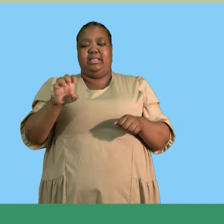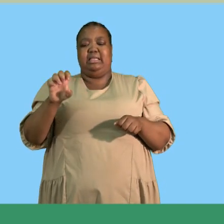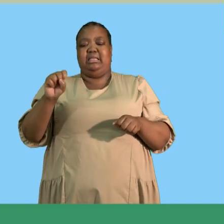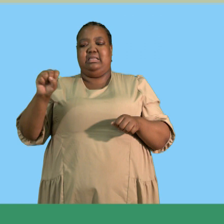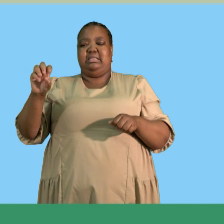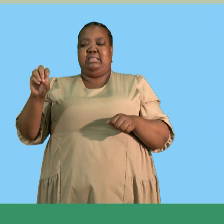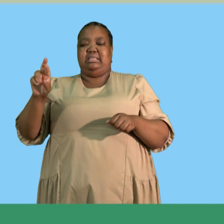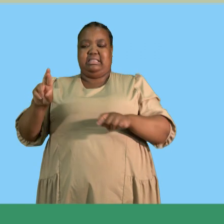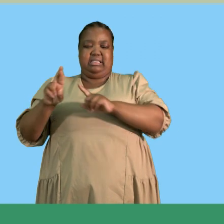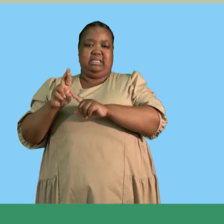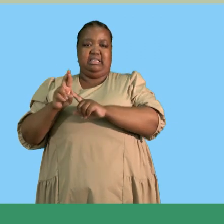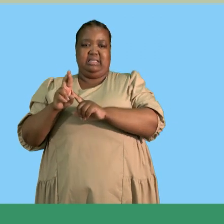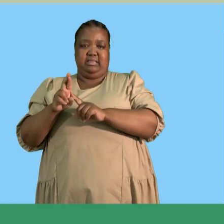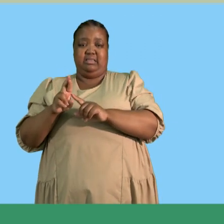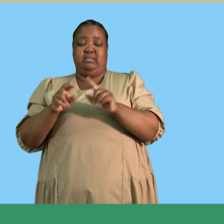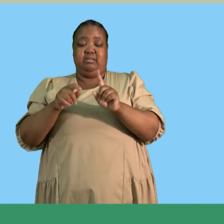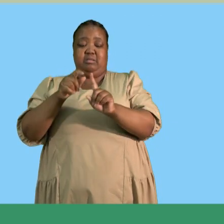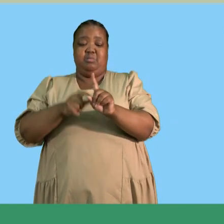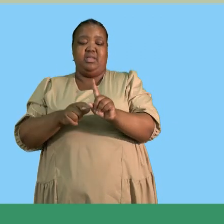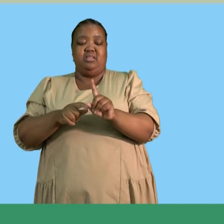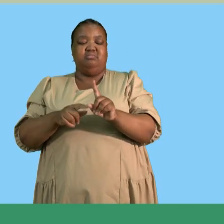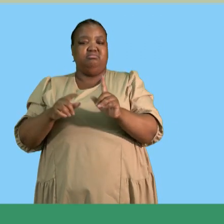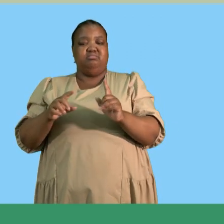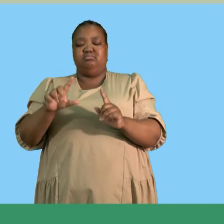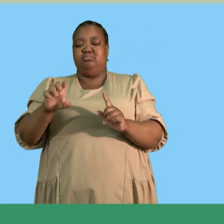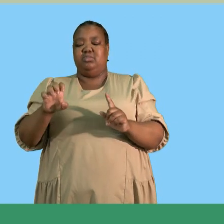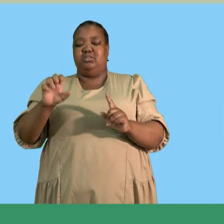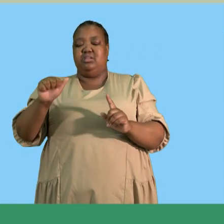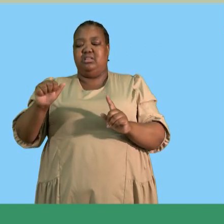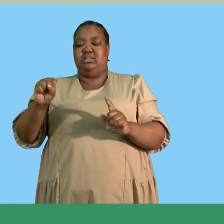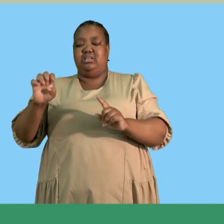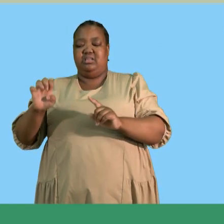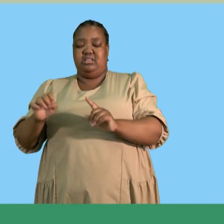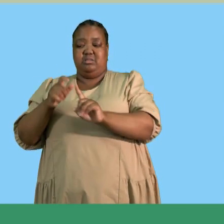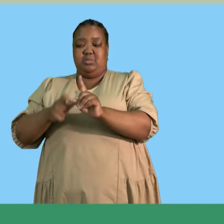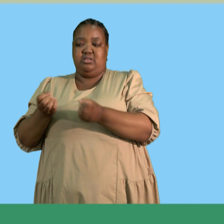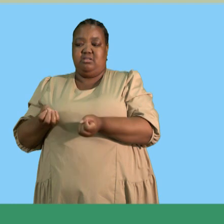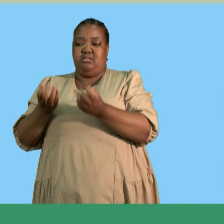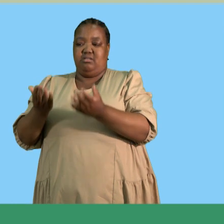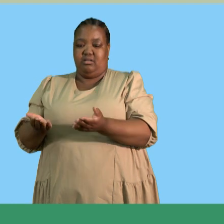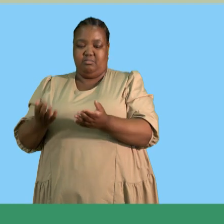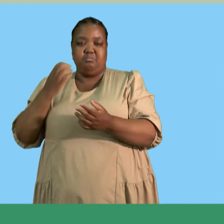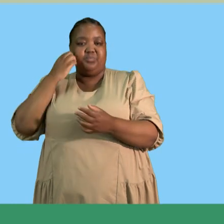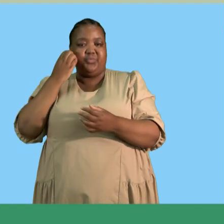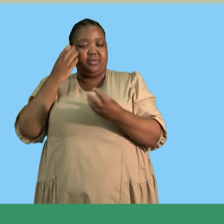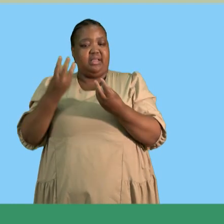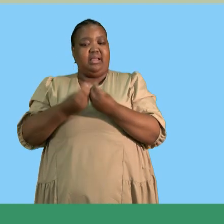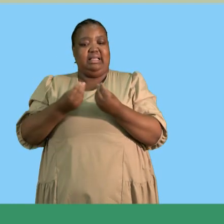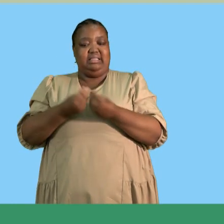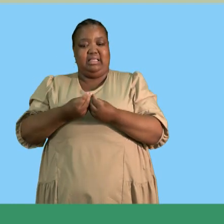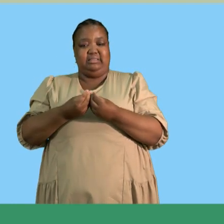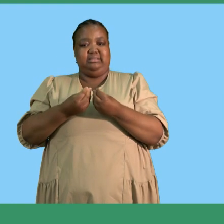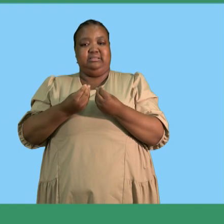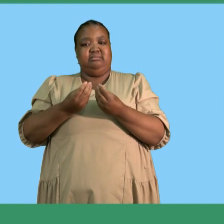person who grants a lease to someone else, or he or she is the owner of the asset.